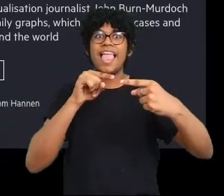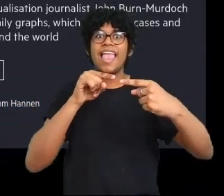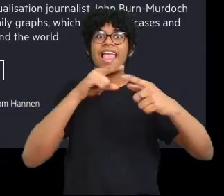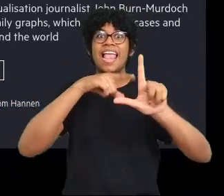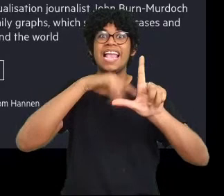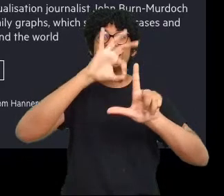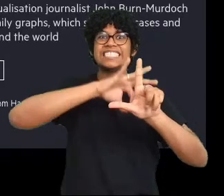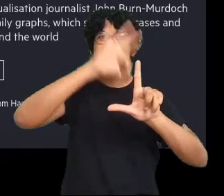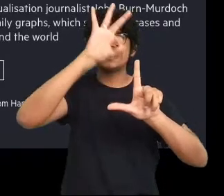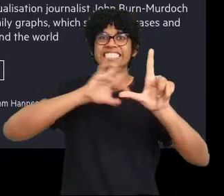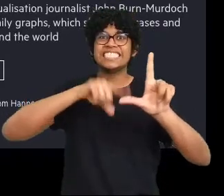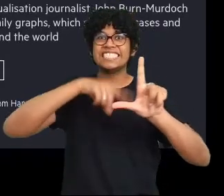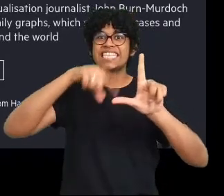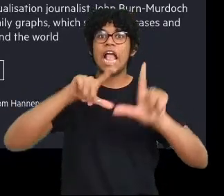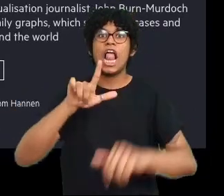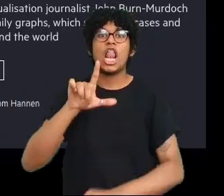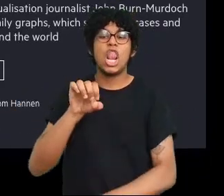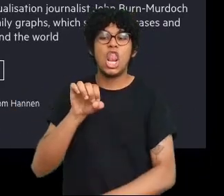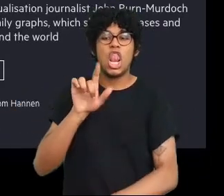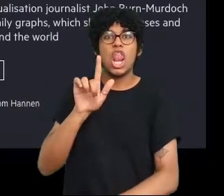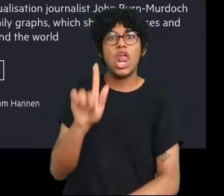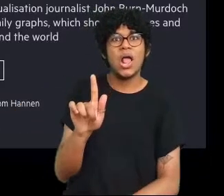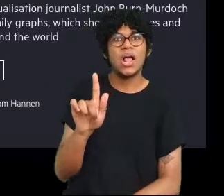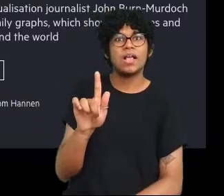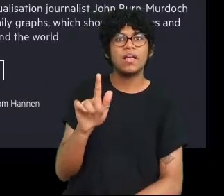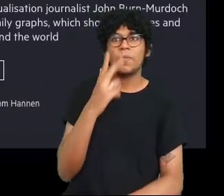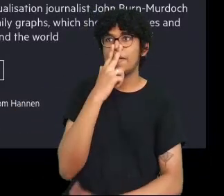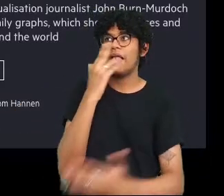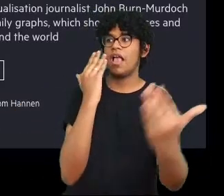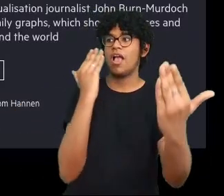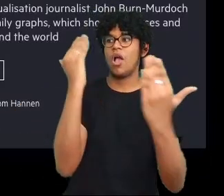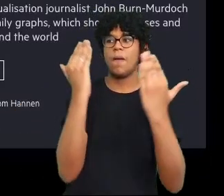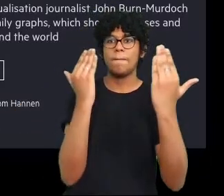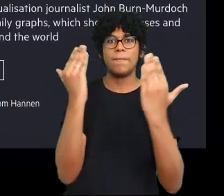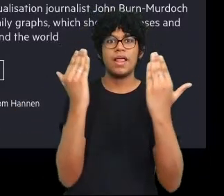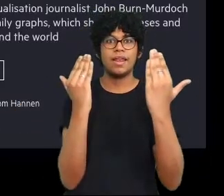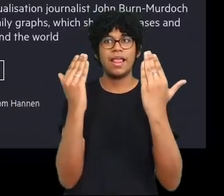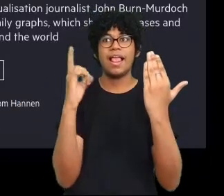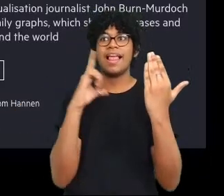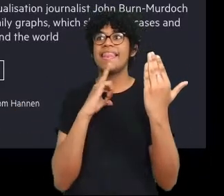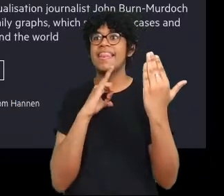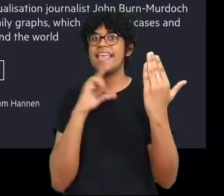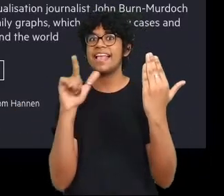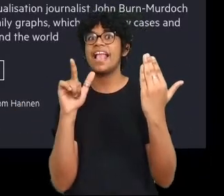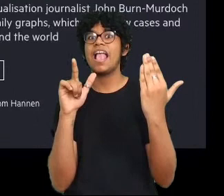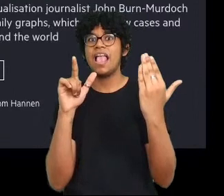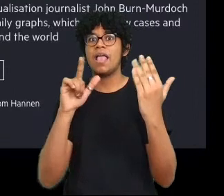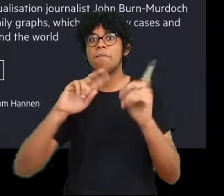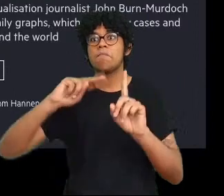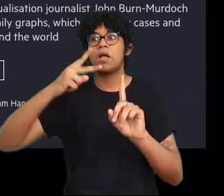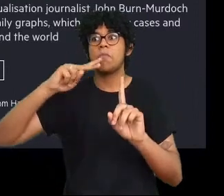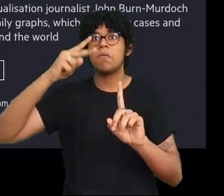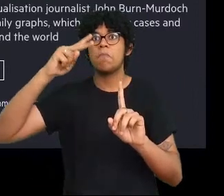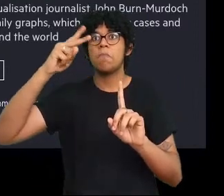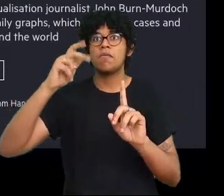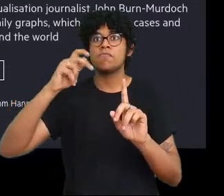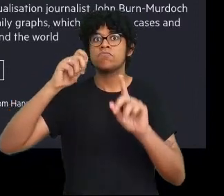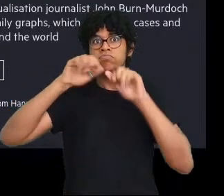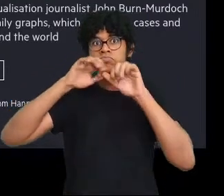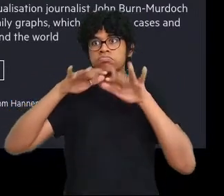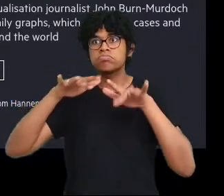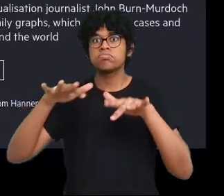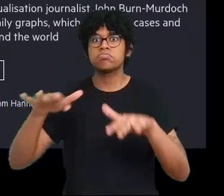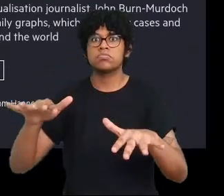you're comparing something that is exponential in nature. Now, me explaining all of this just by talking about it is